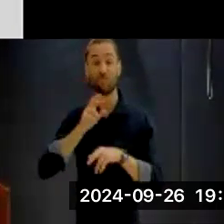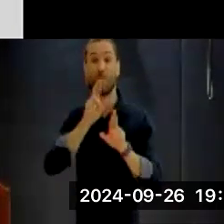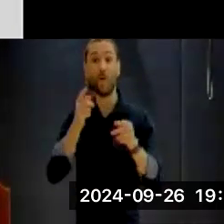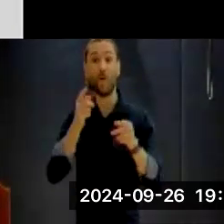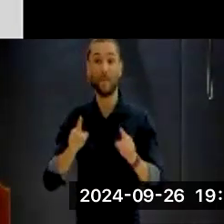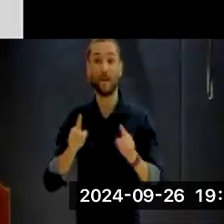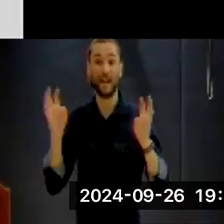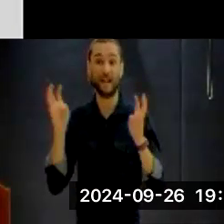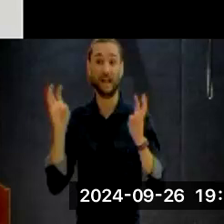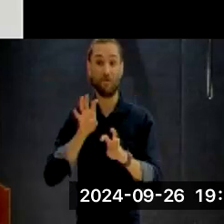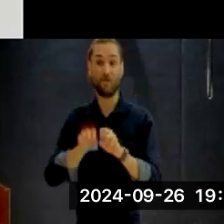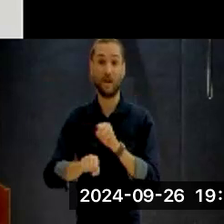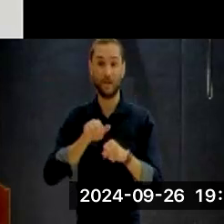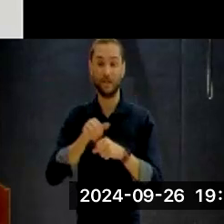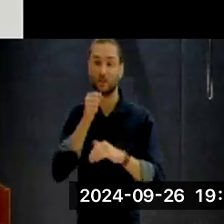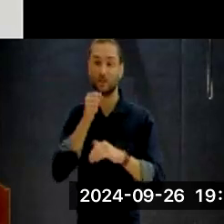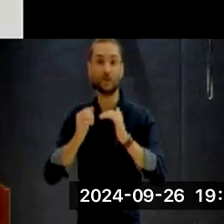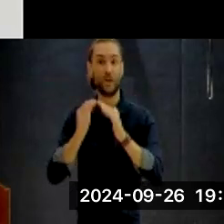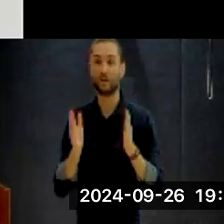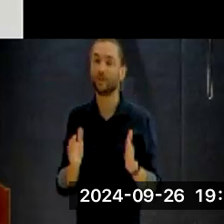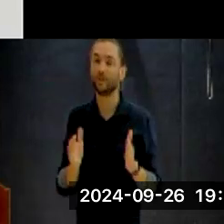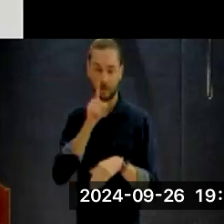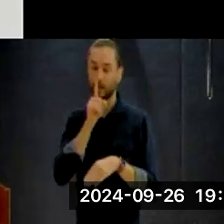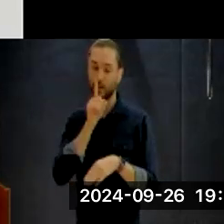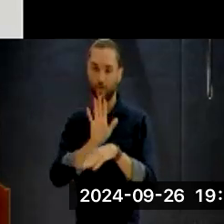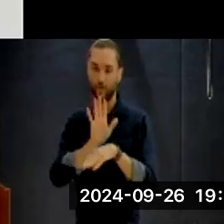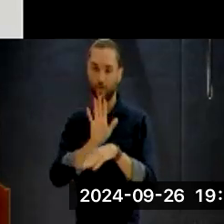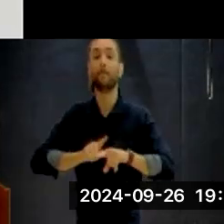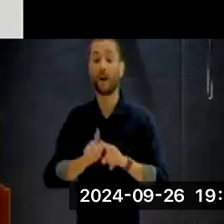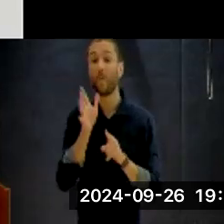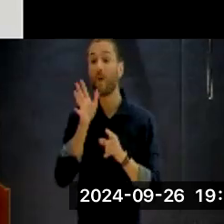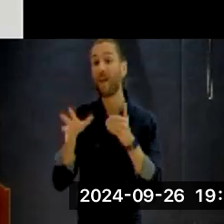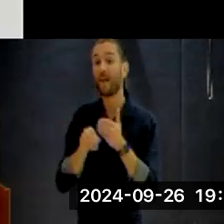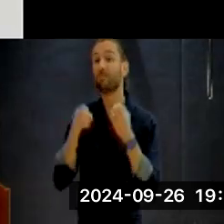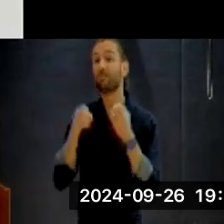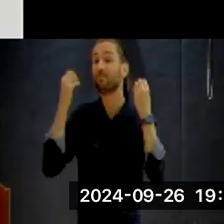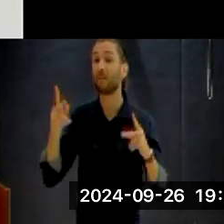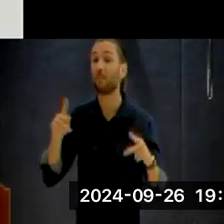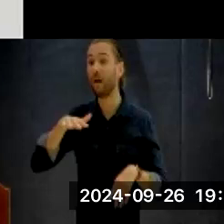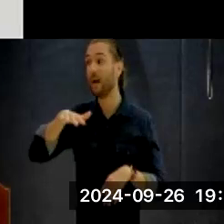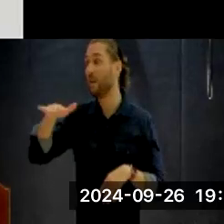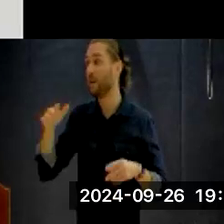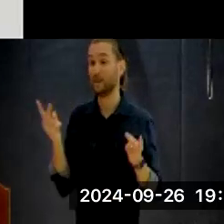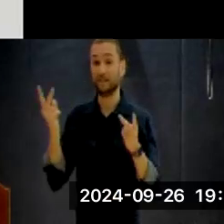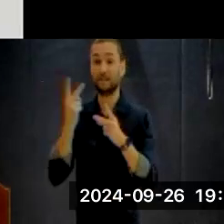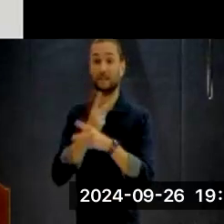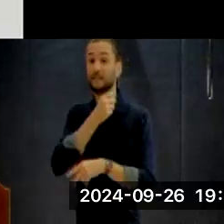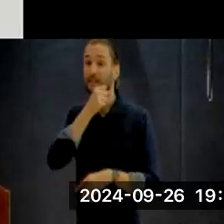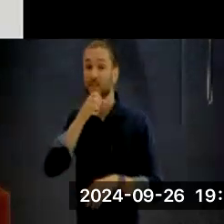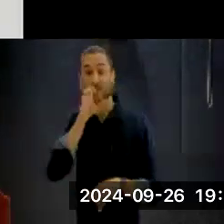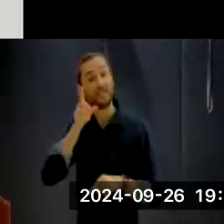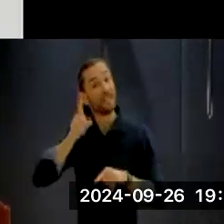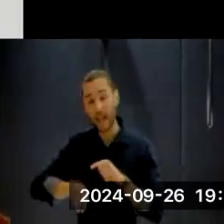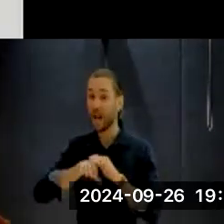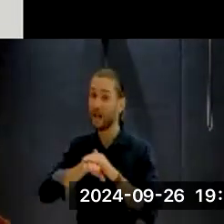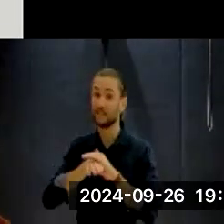that is unconfirmed. I will also add that many people out there, particularly our seniors, cannot access any shelter at